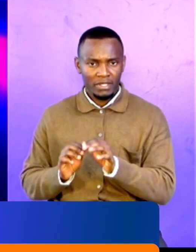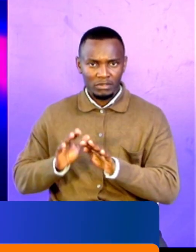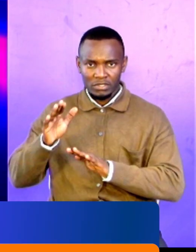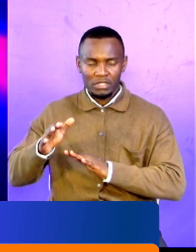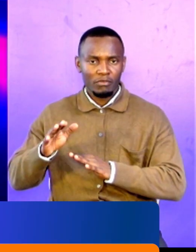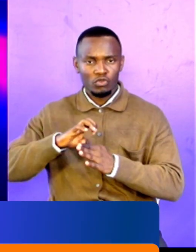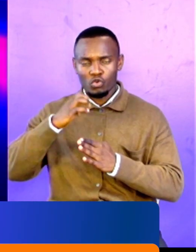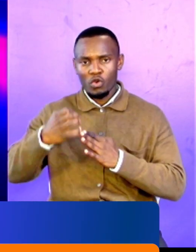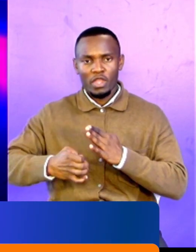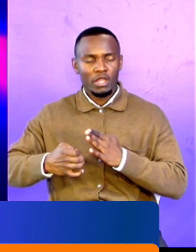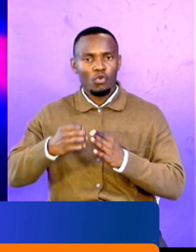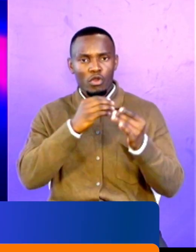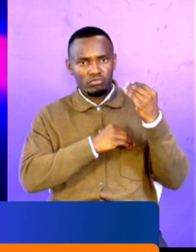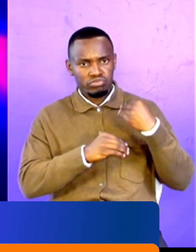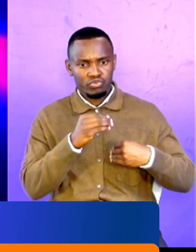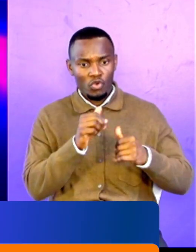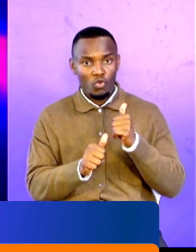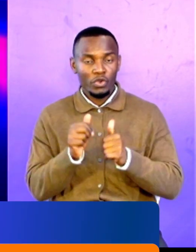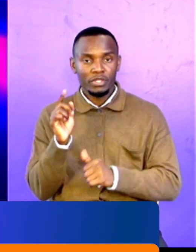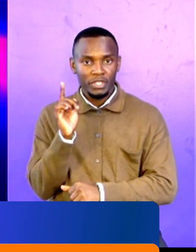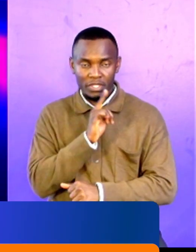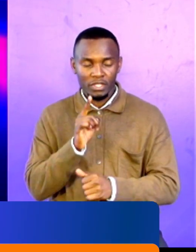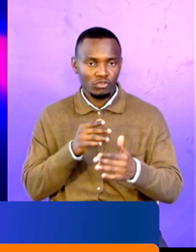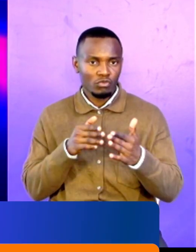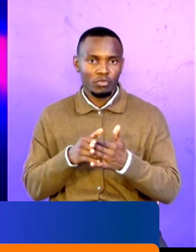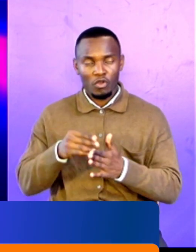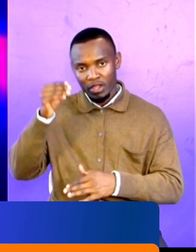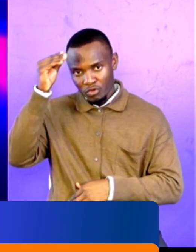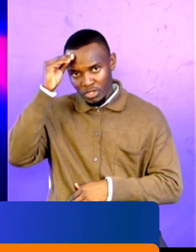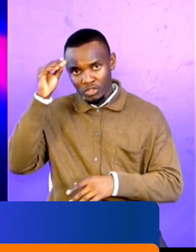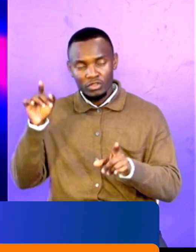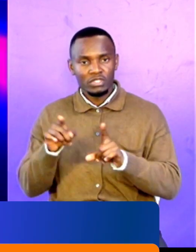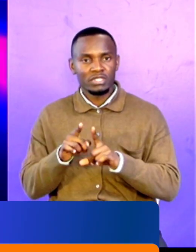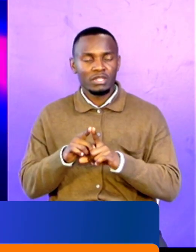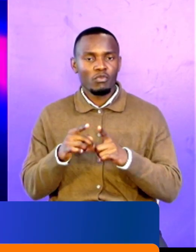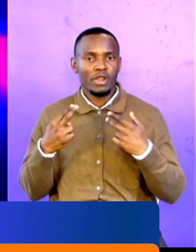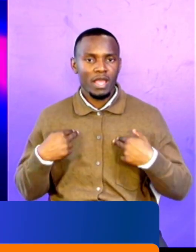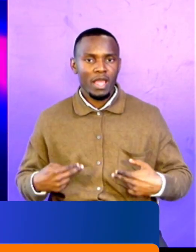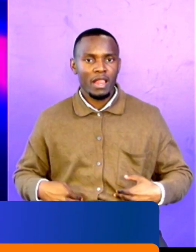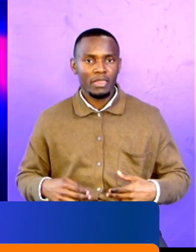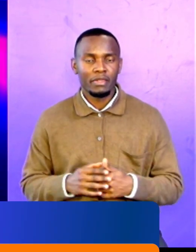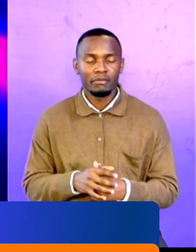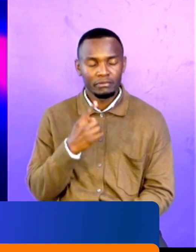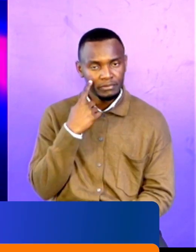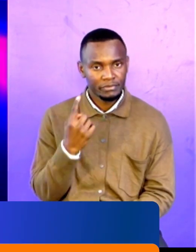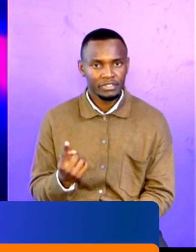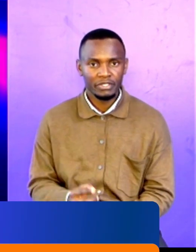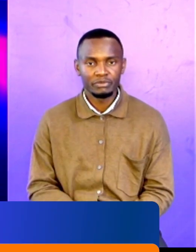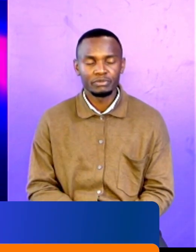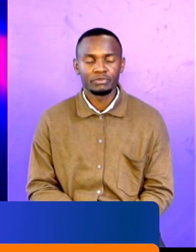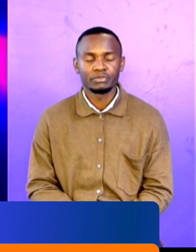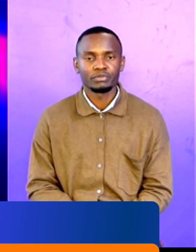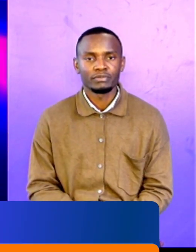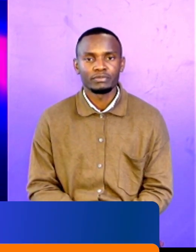threatens to completely stall education and health provision in the country. Here are the full details